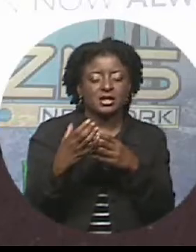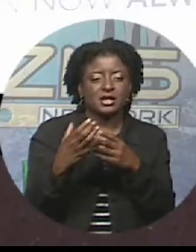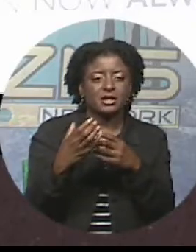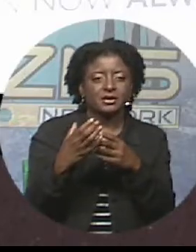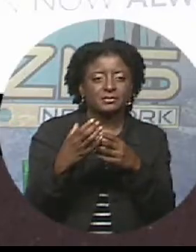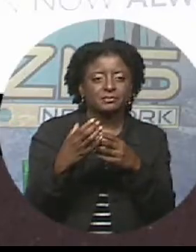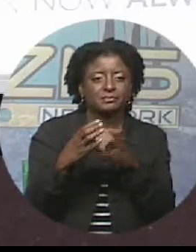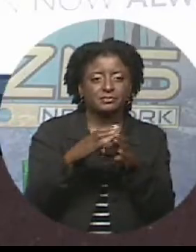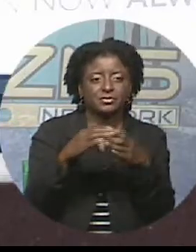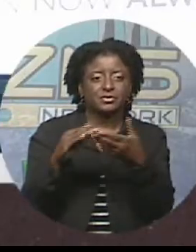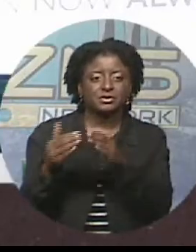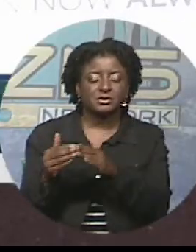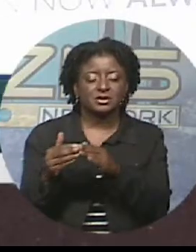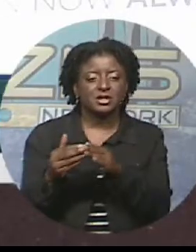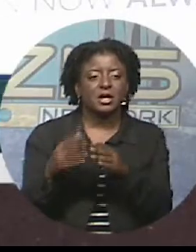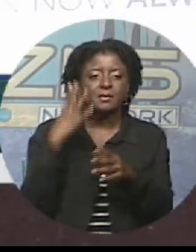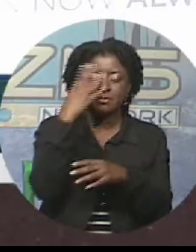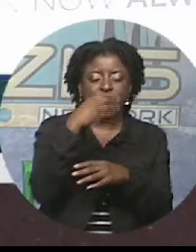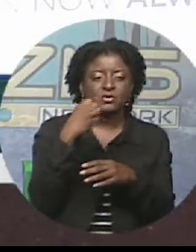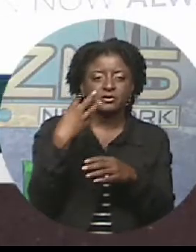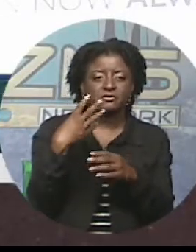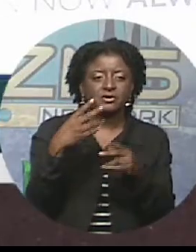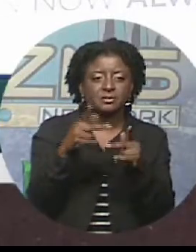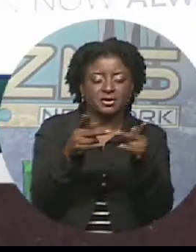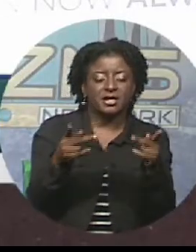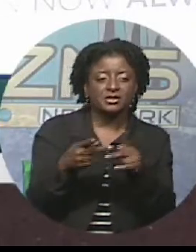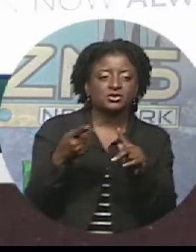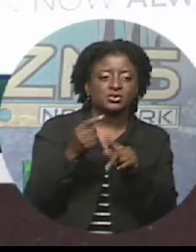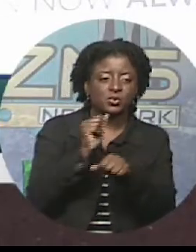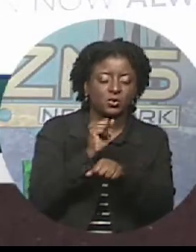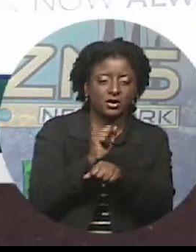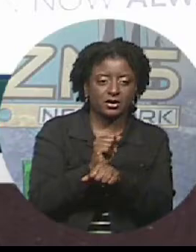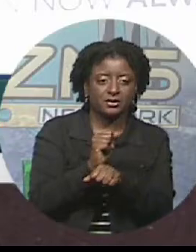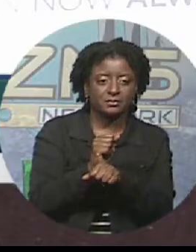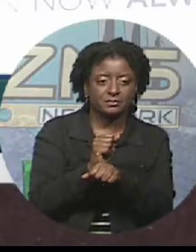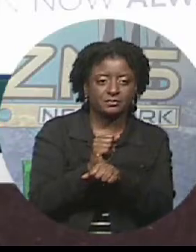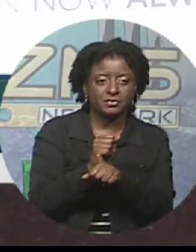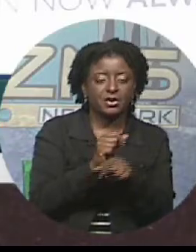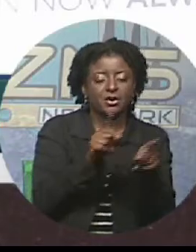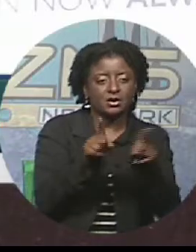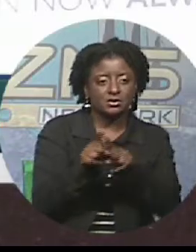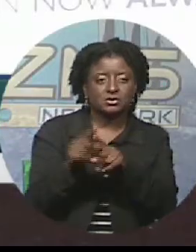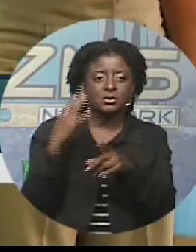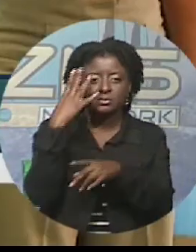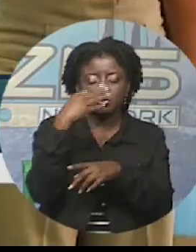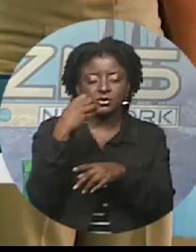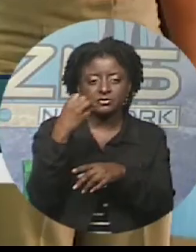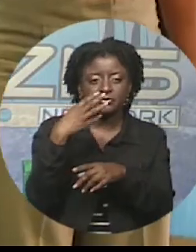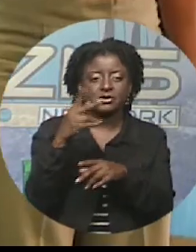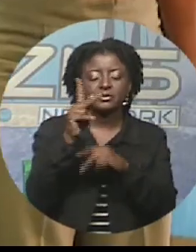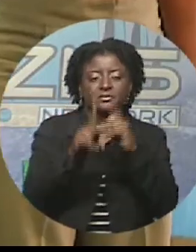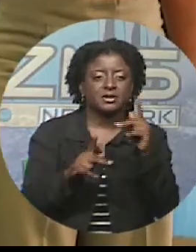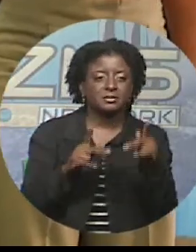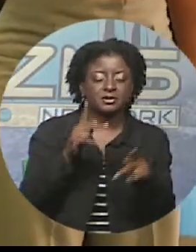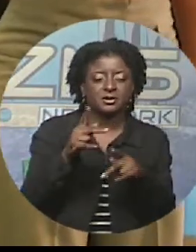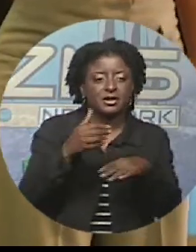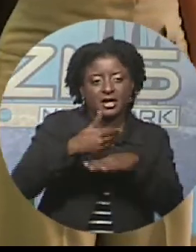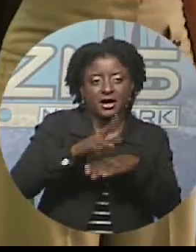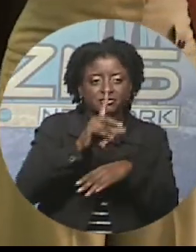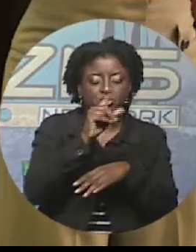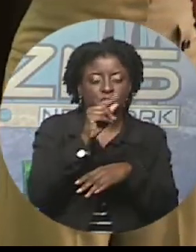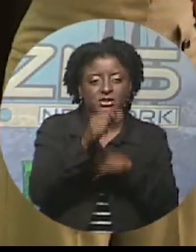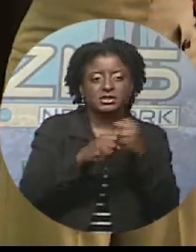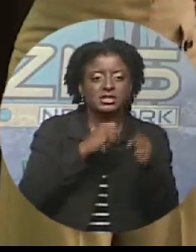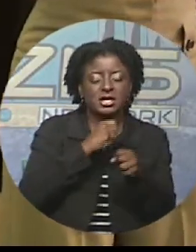in. Not only is it a beautiful place to work in terms of the actual physical resort, but it's beautiful in terms of the people. After 20 years